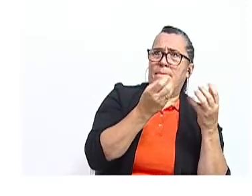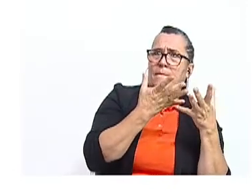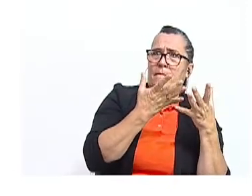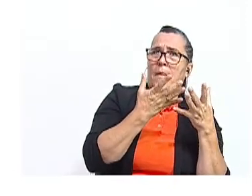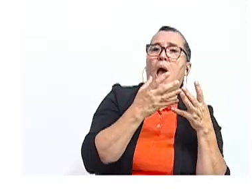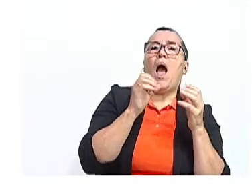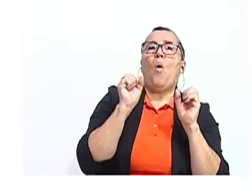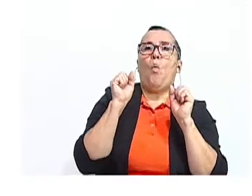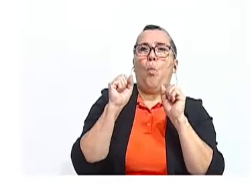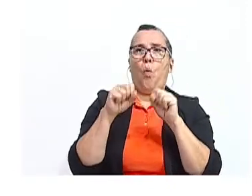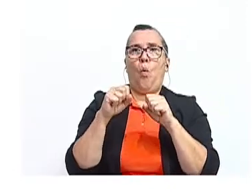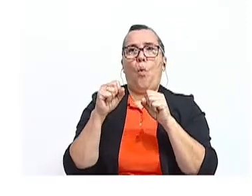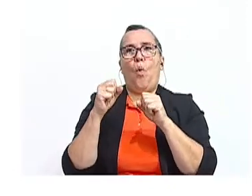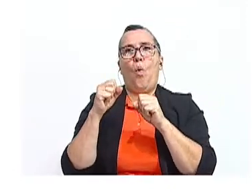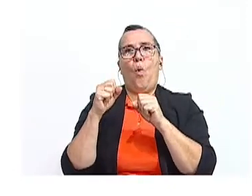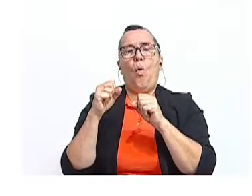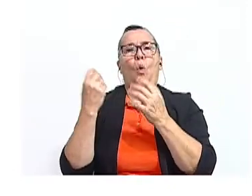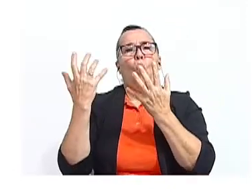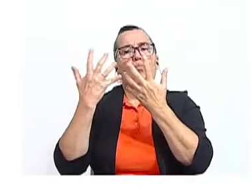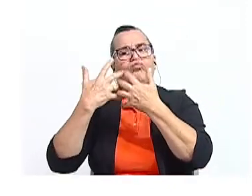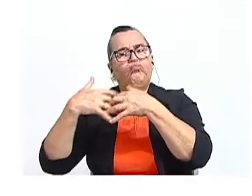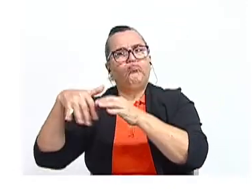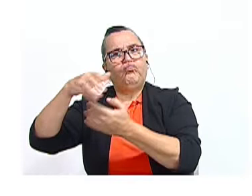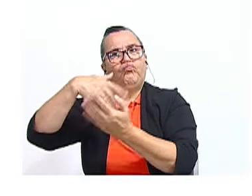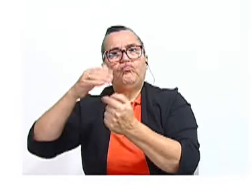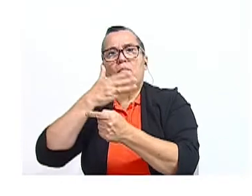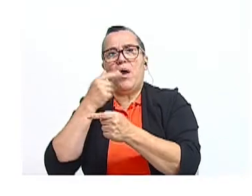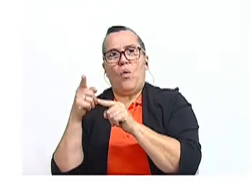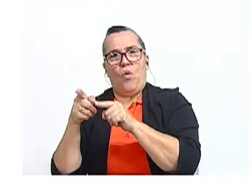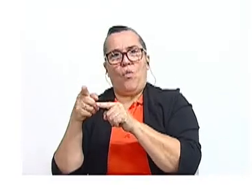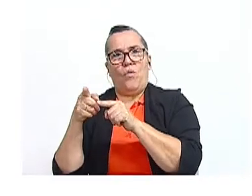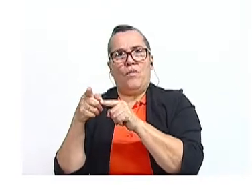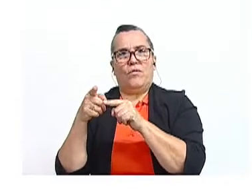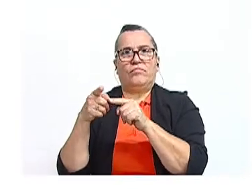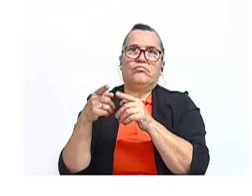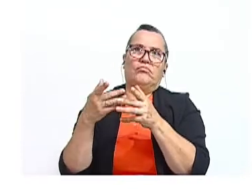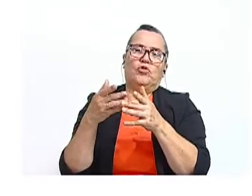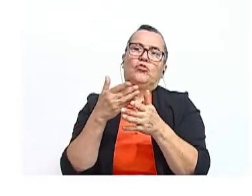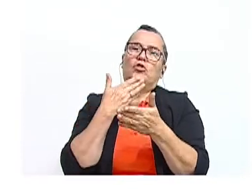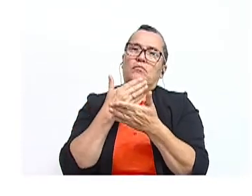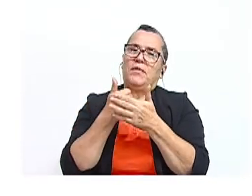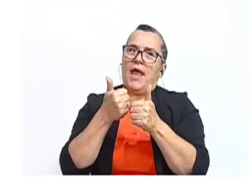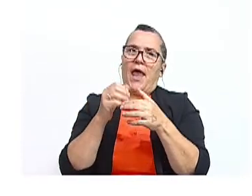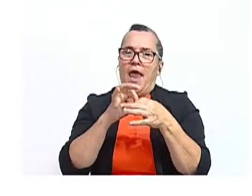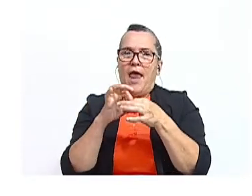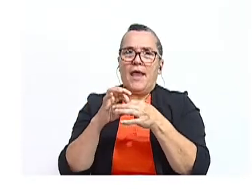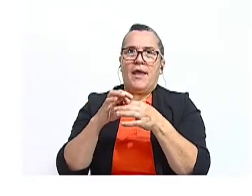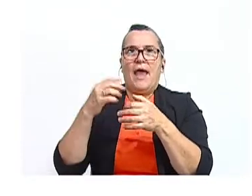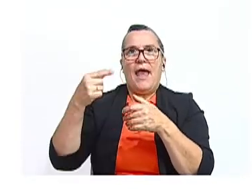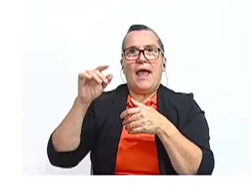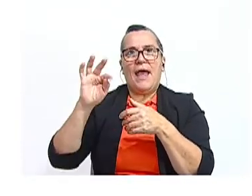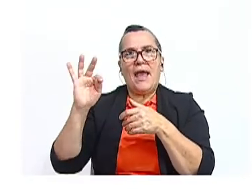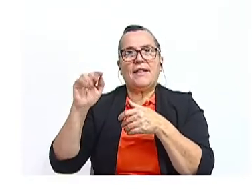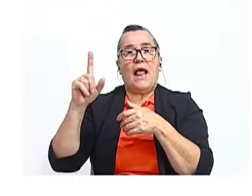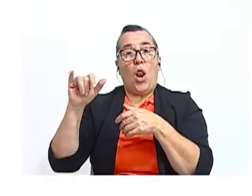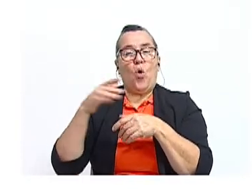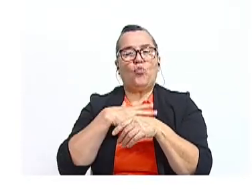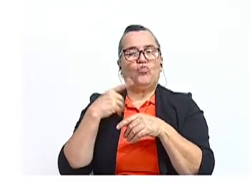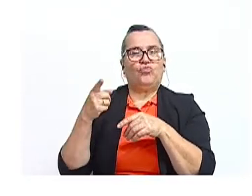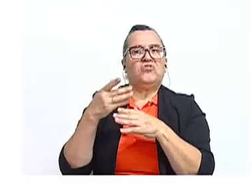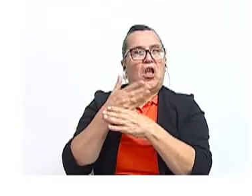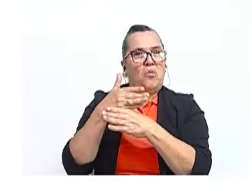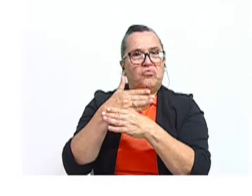we would get along with other people. Get along is that you like a person and then you enjoy time